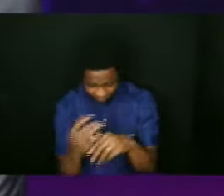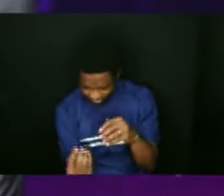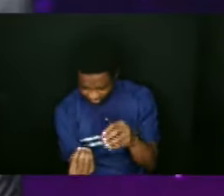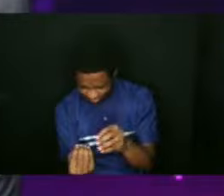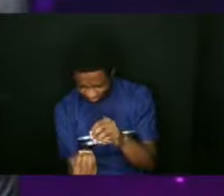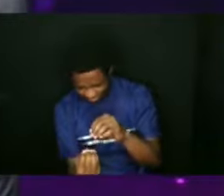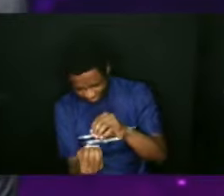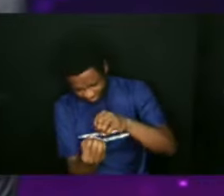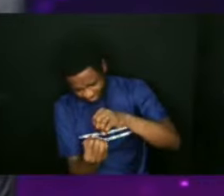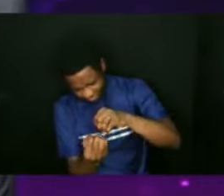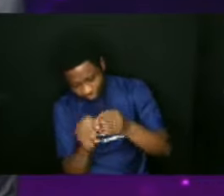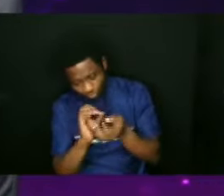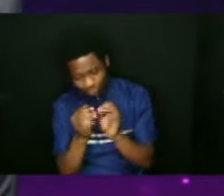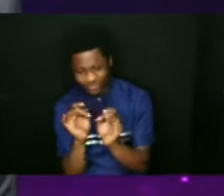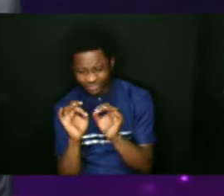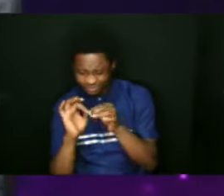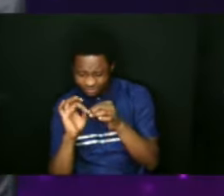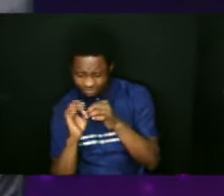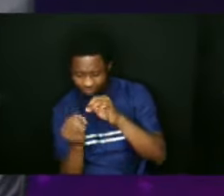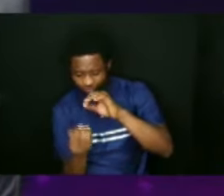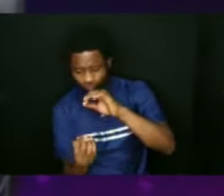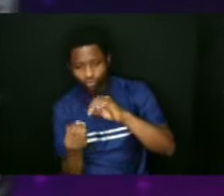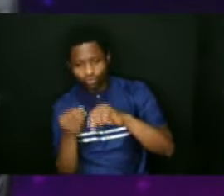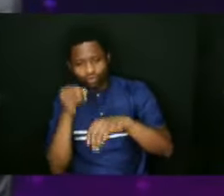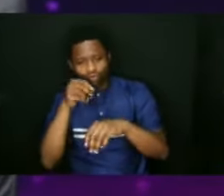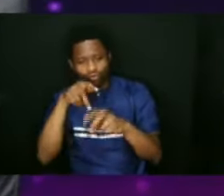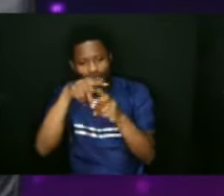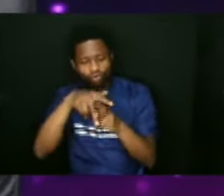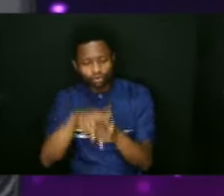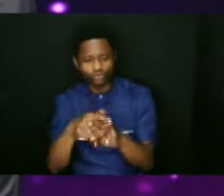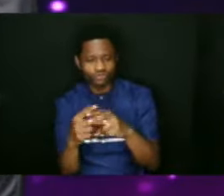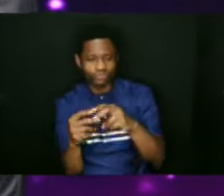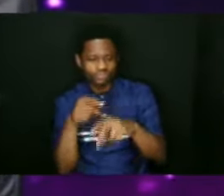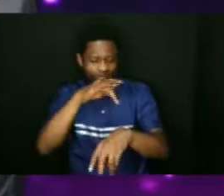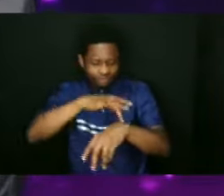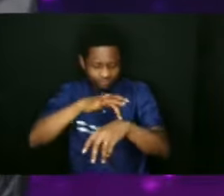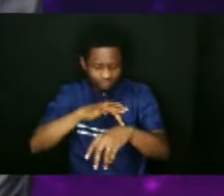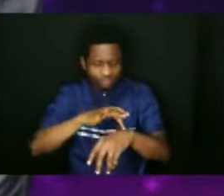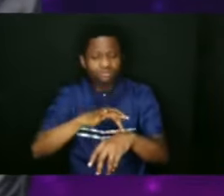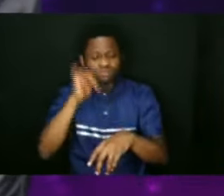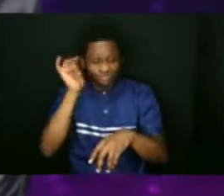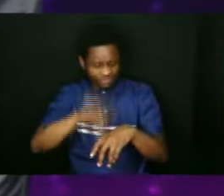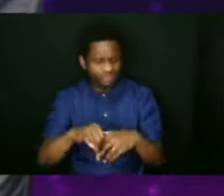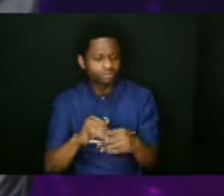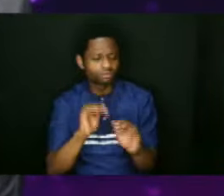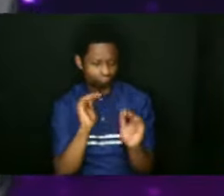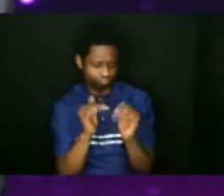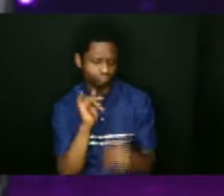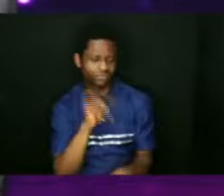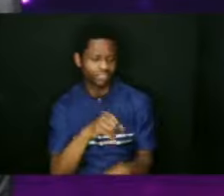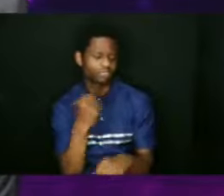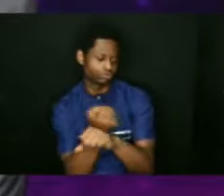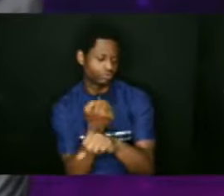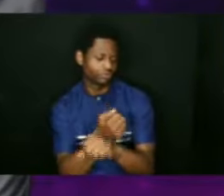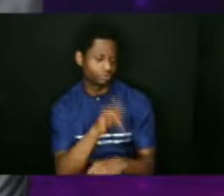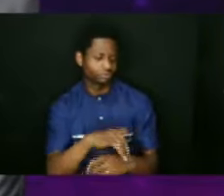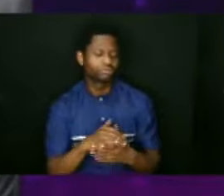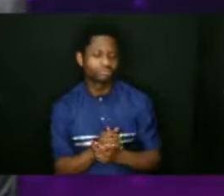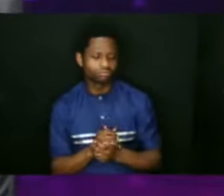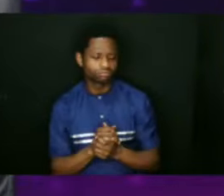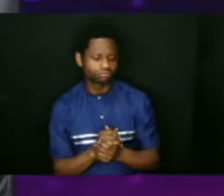And that is the virtue. That as we